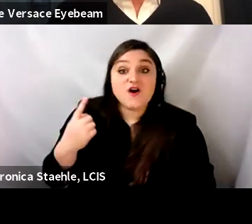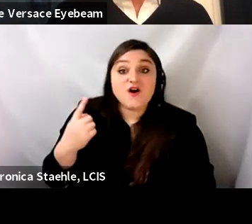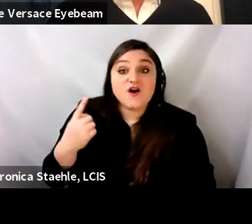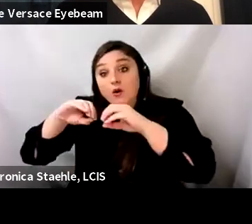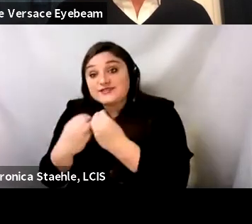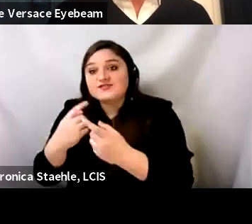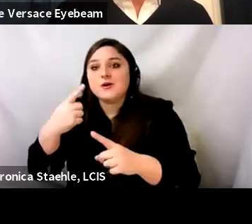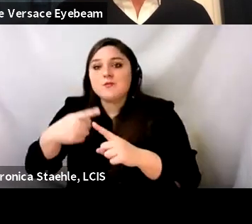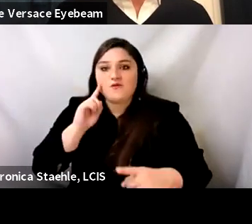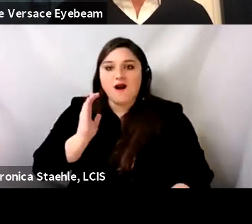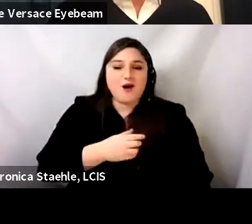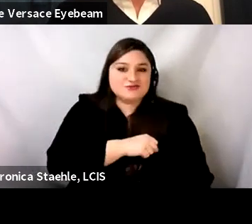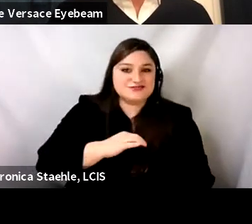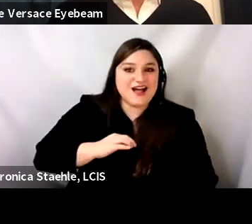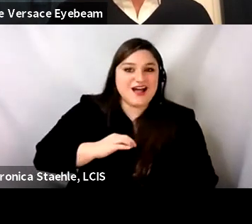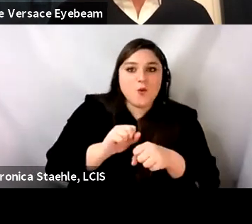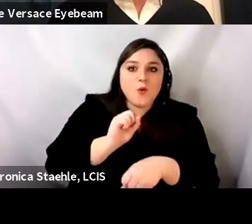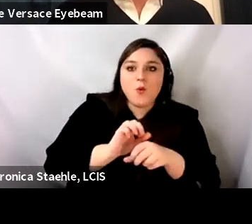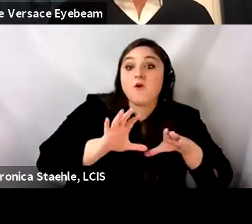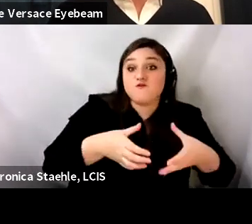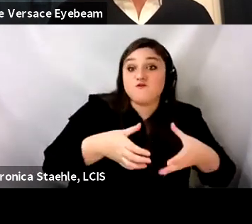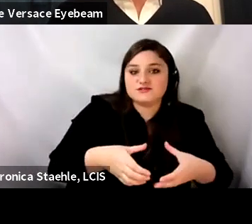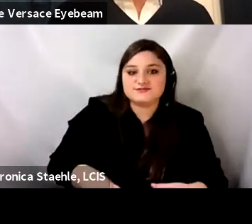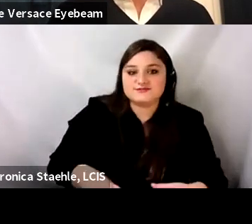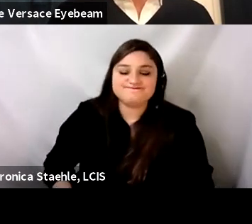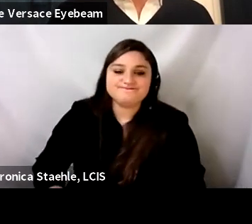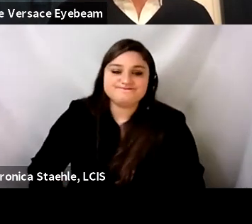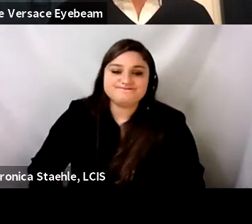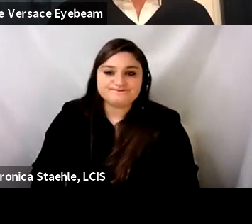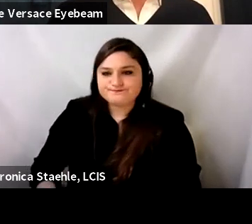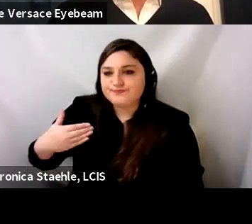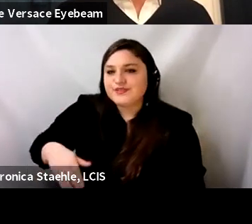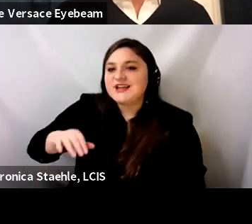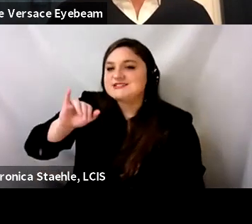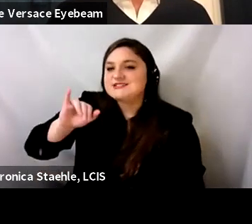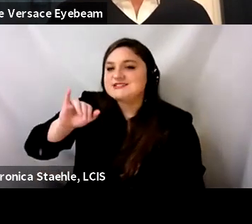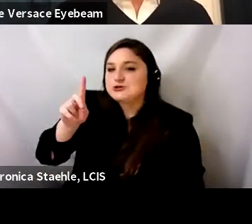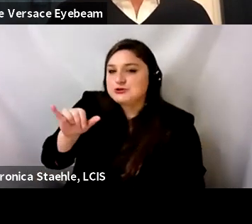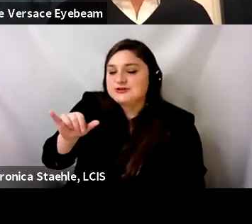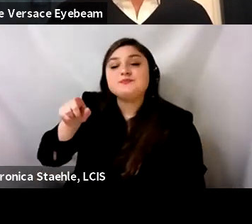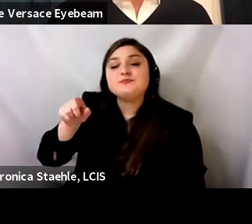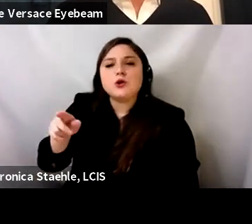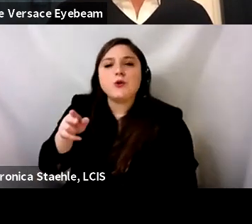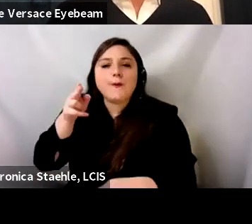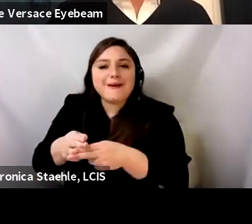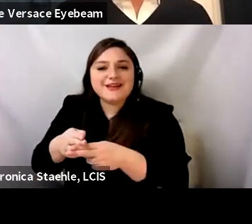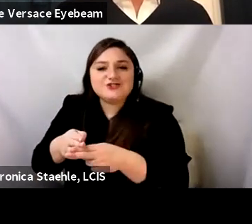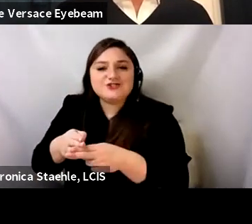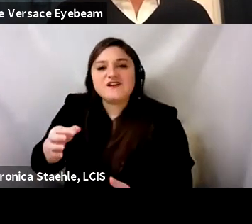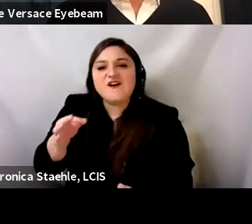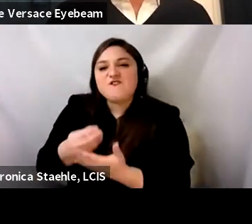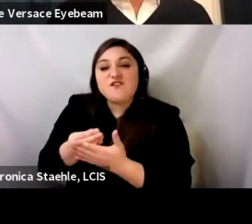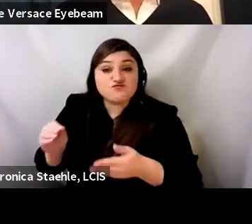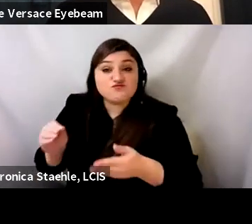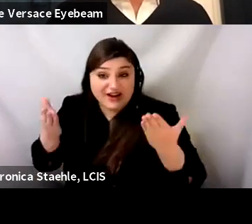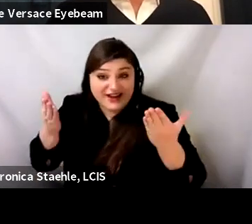standpoint. Now you actually talked, this is Judy Levine, you talked about fundraising, and that's a question that I have. It's